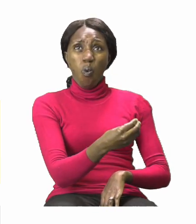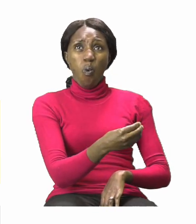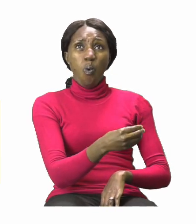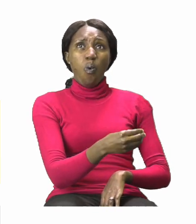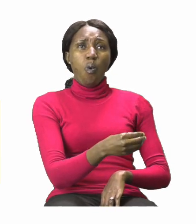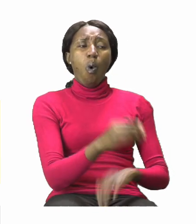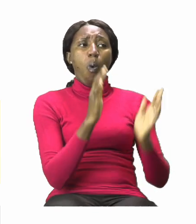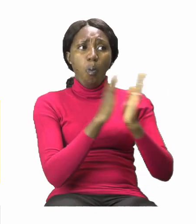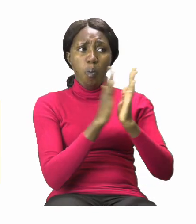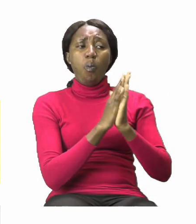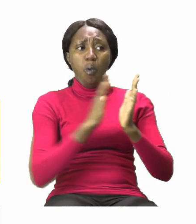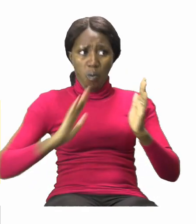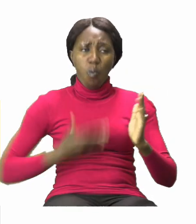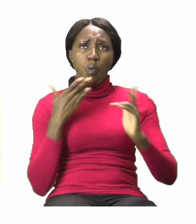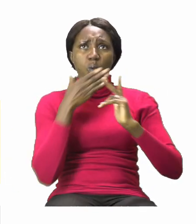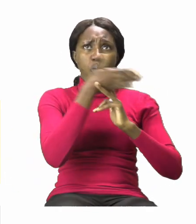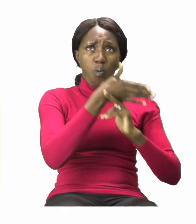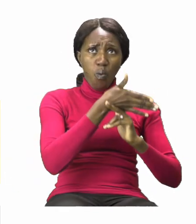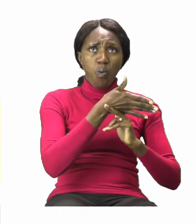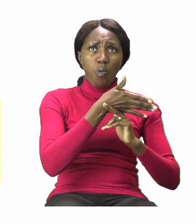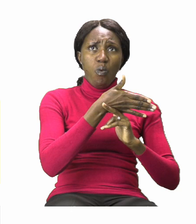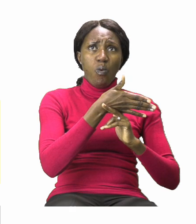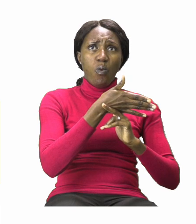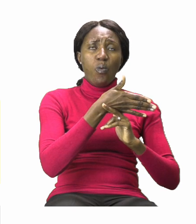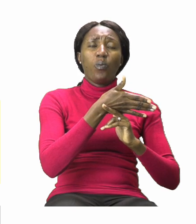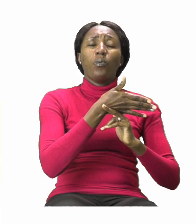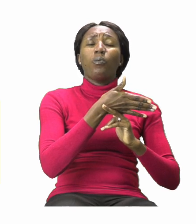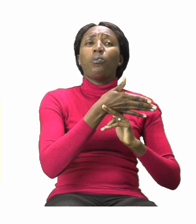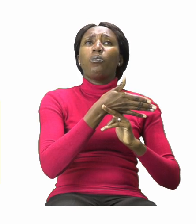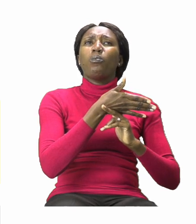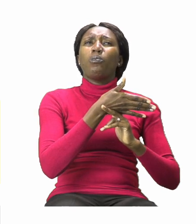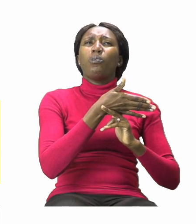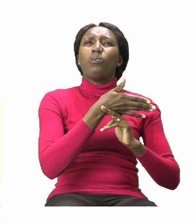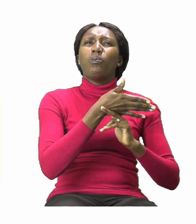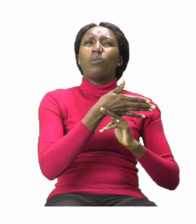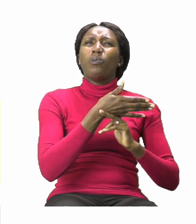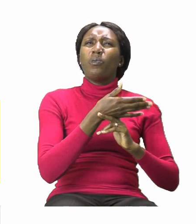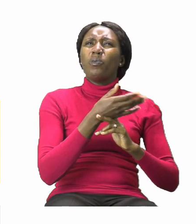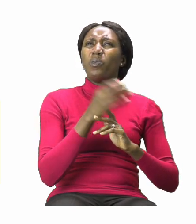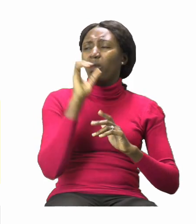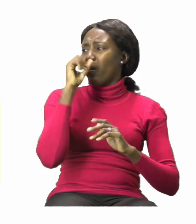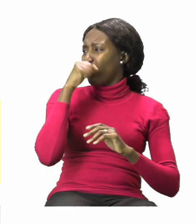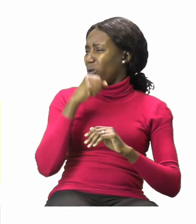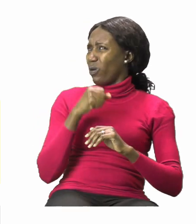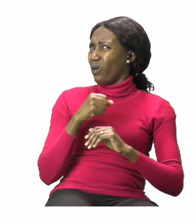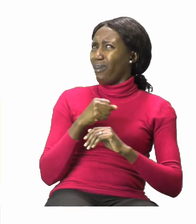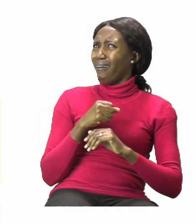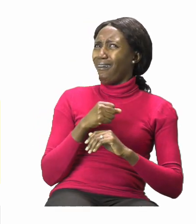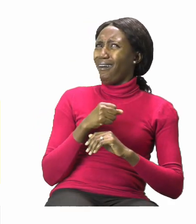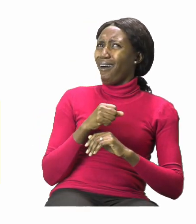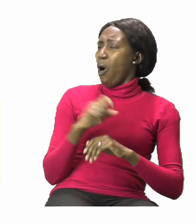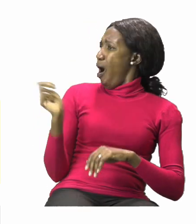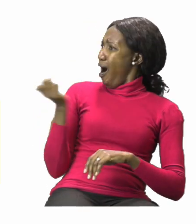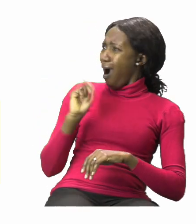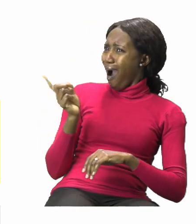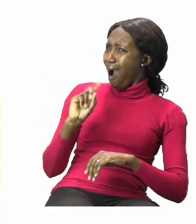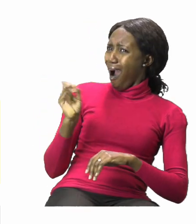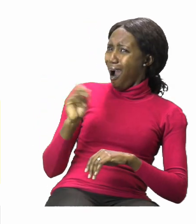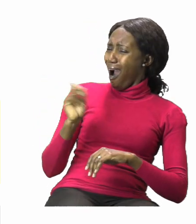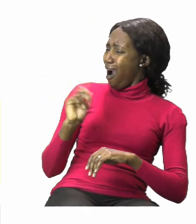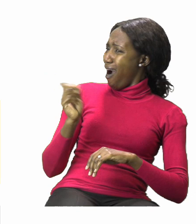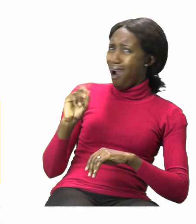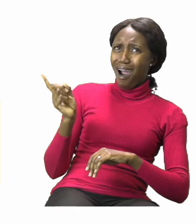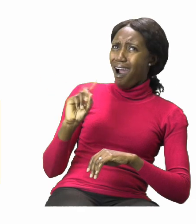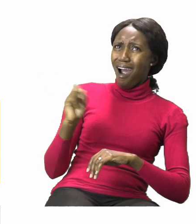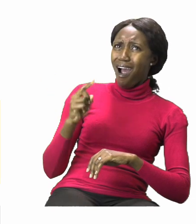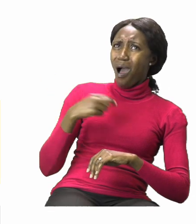let me in." The pig cried and said, "Not by the